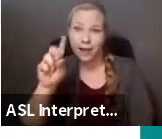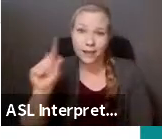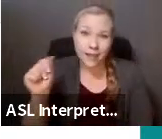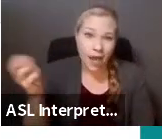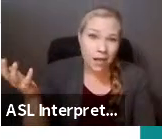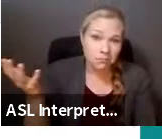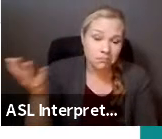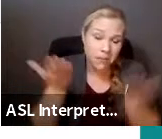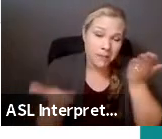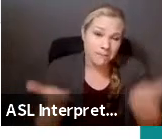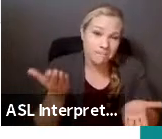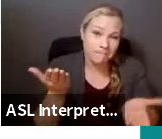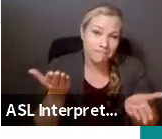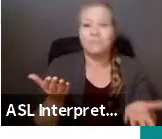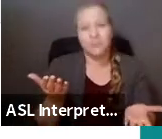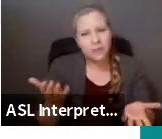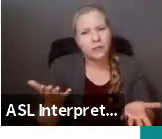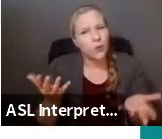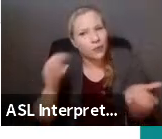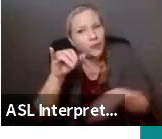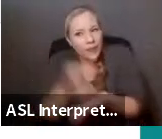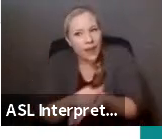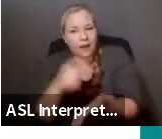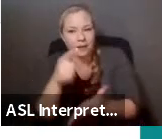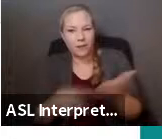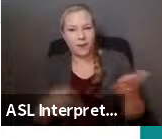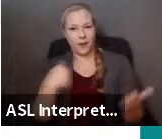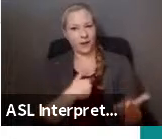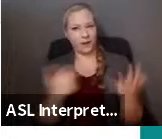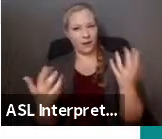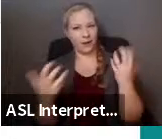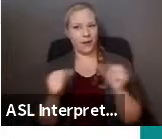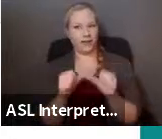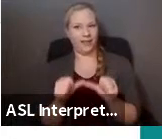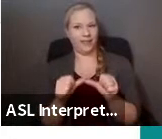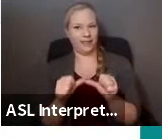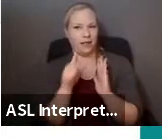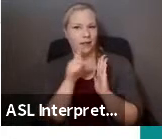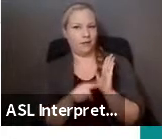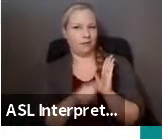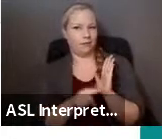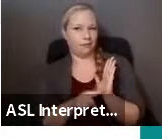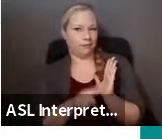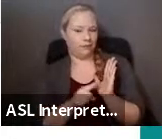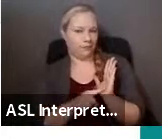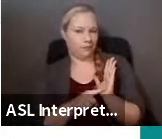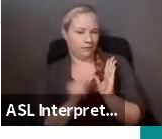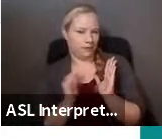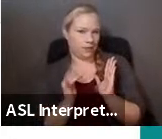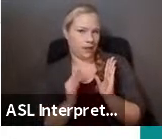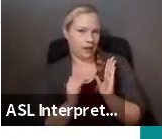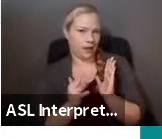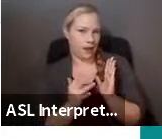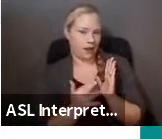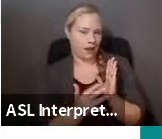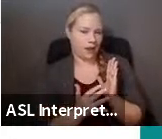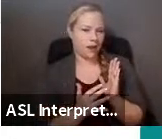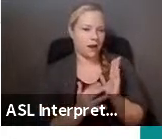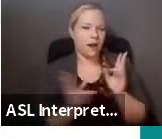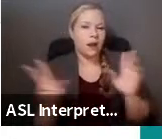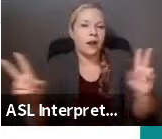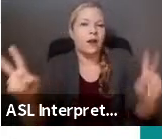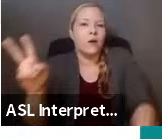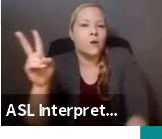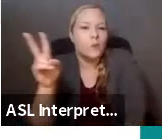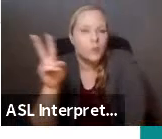things that we want to continue to study, and we don't know exactly what's going to happen. So it's kind of a watch this space, continue to